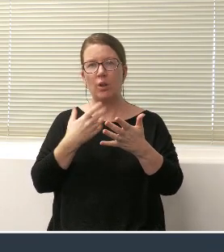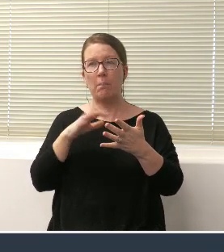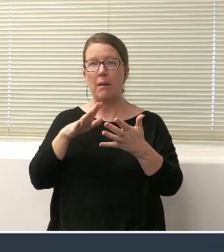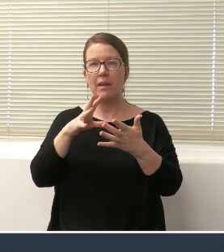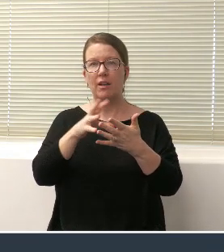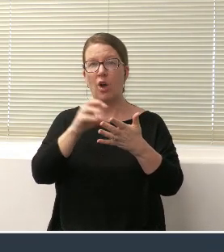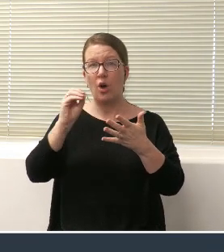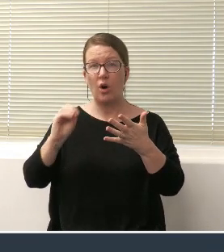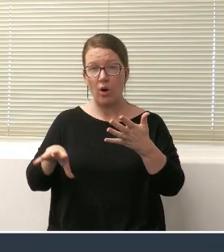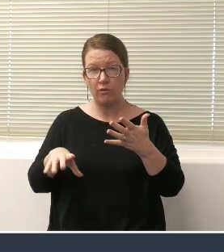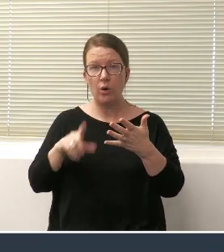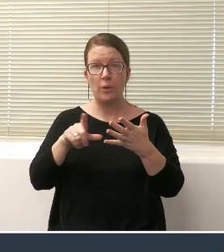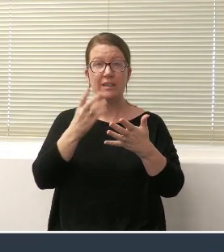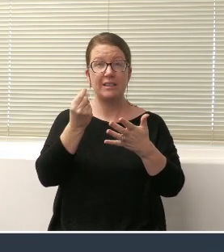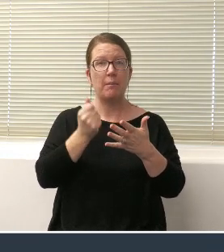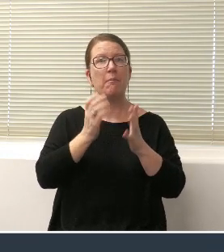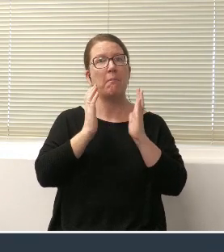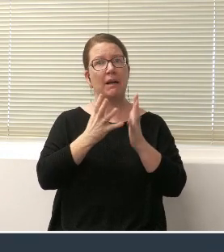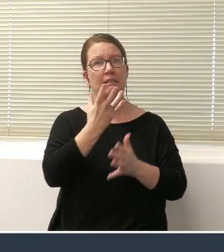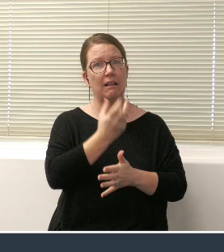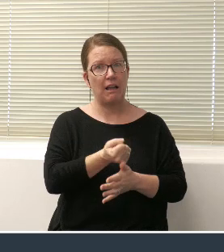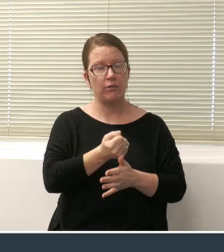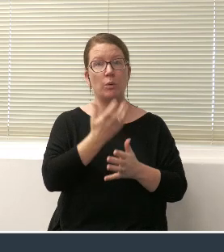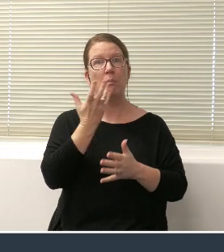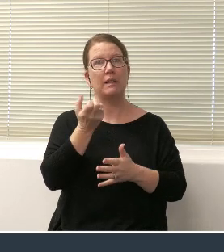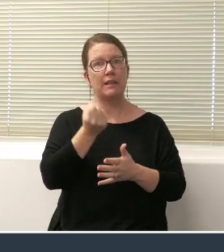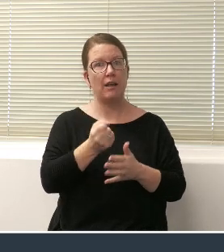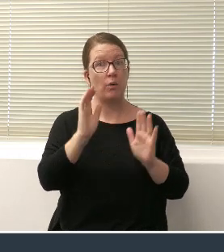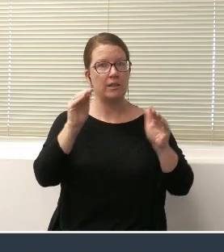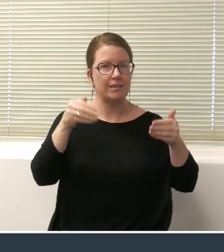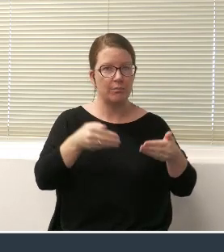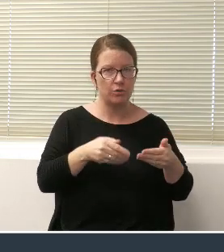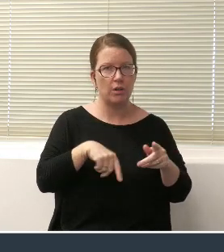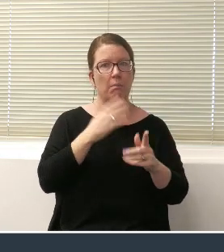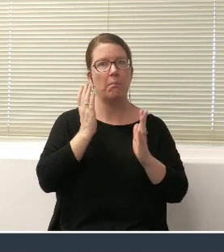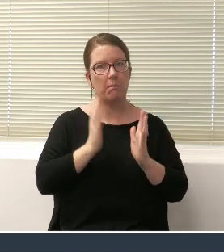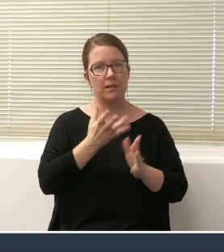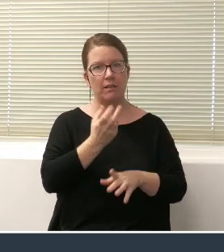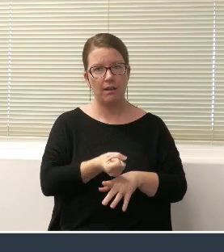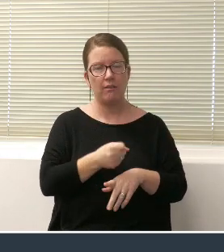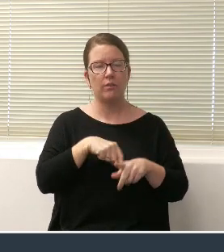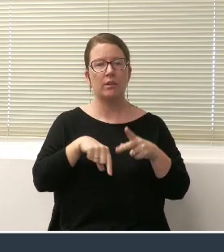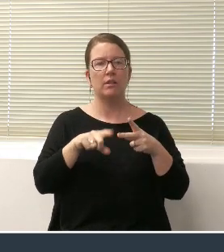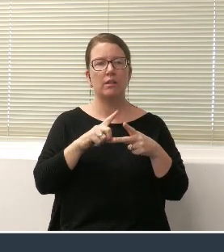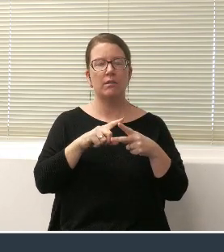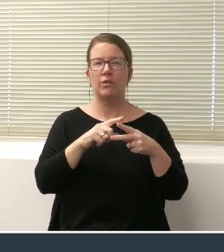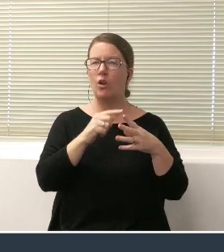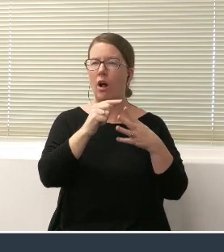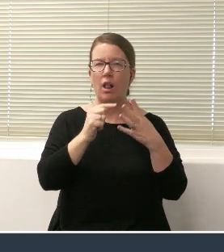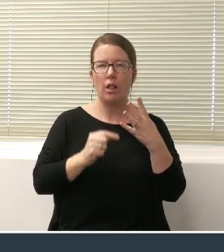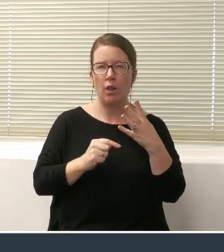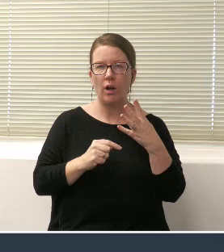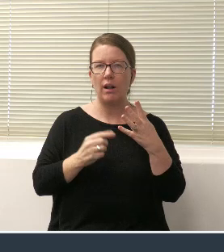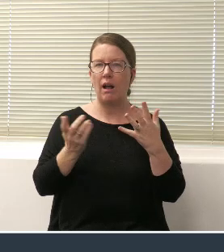not go without. I suppose there's only our cemeteries, and there's not many